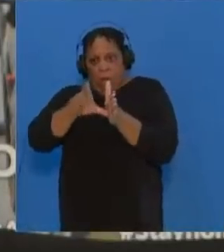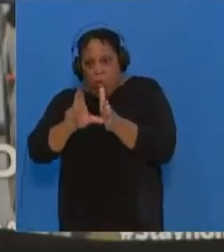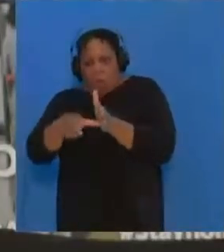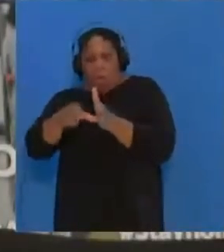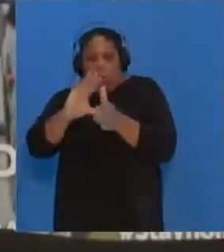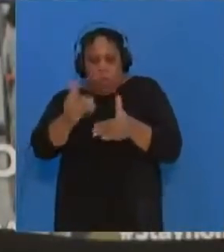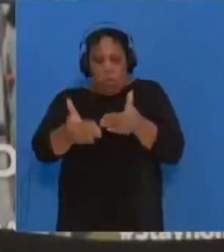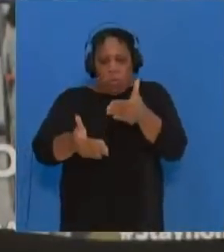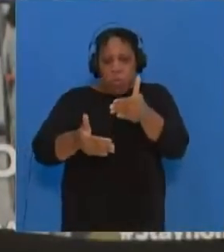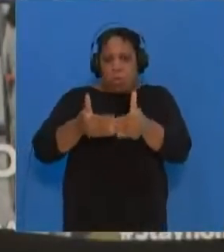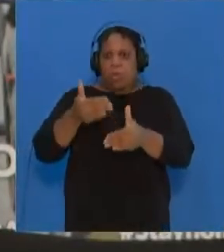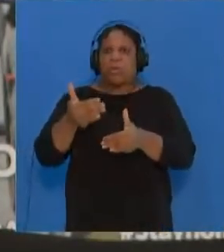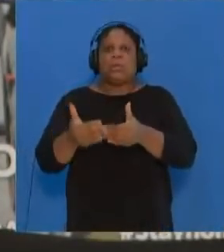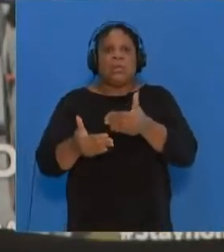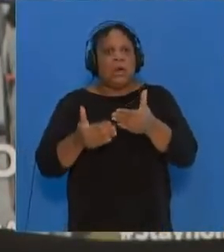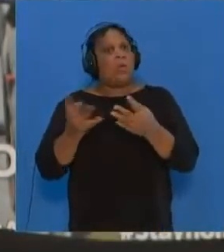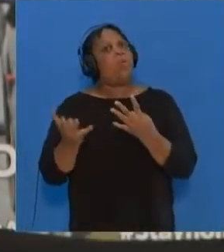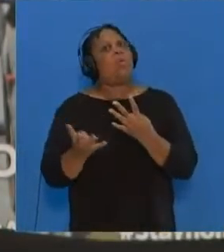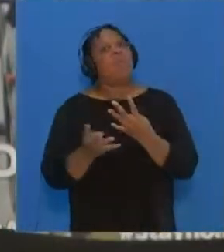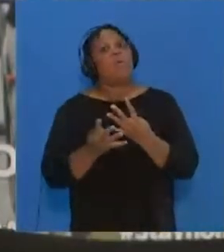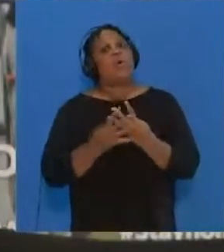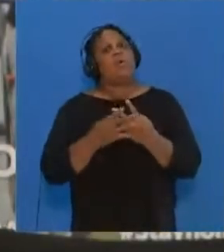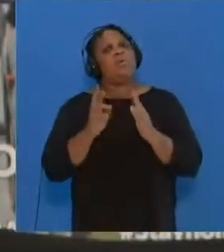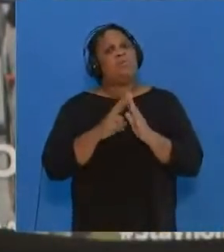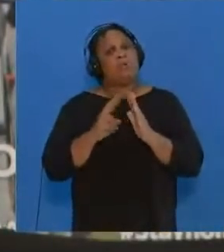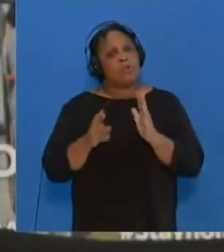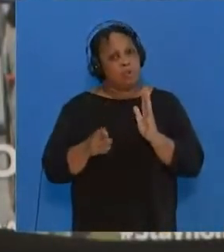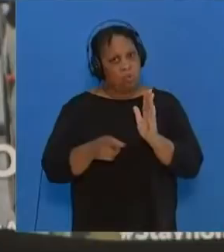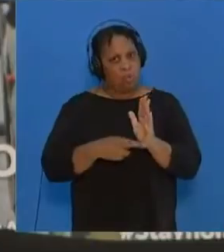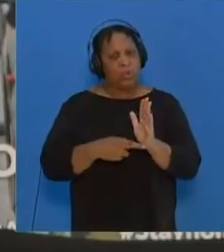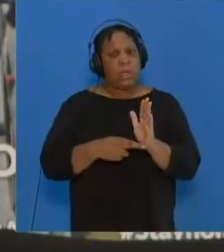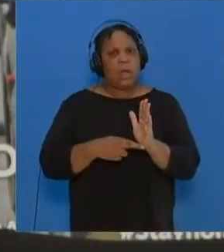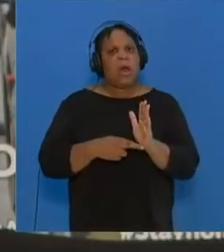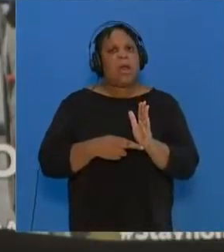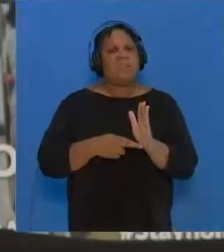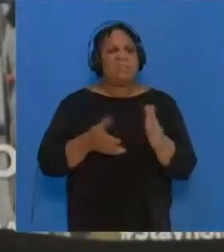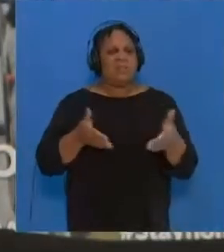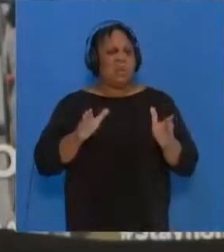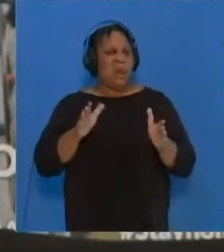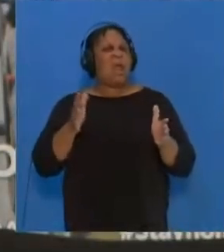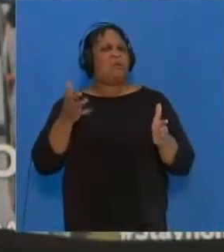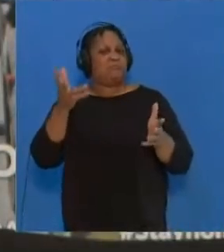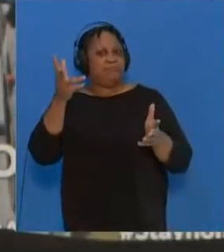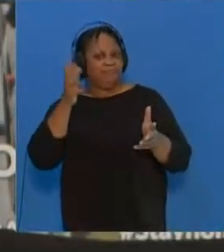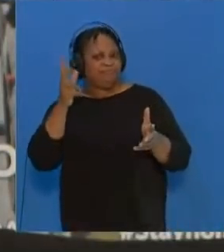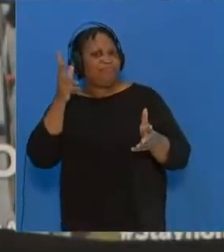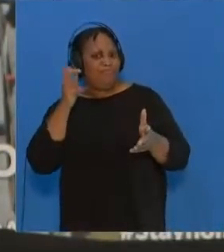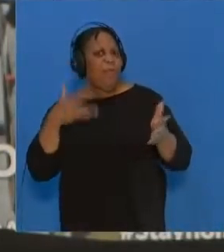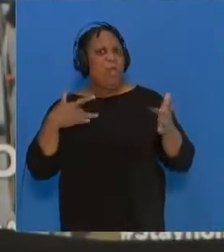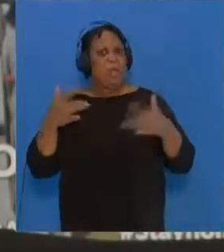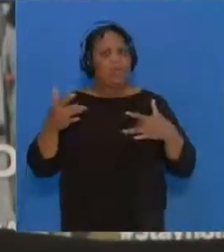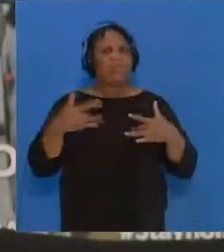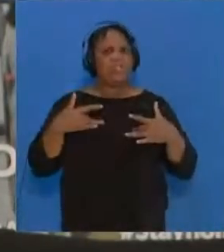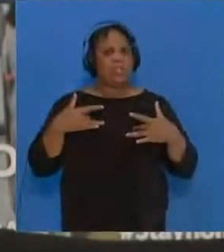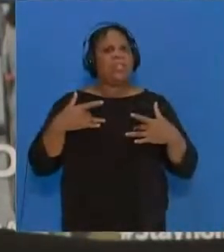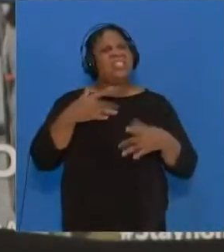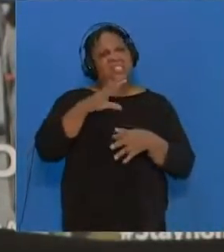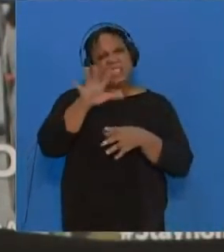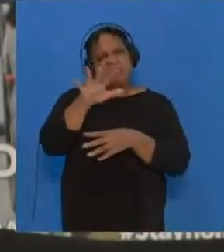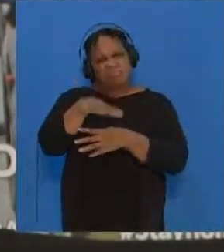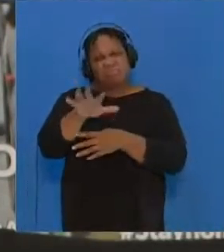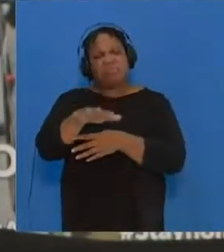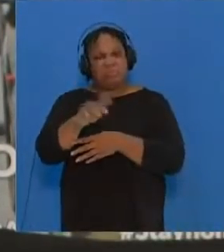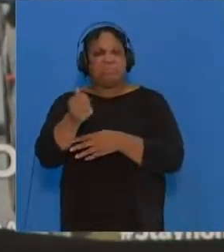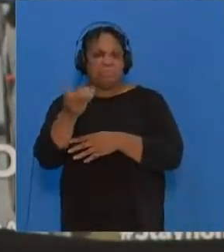rigor of what the prison rules are to allow the concerns to be heard. She has the time to, in a matter of days,